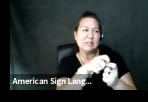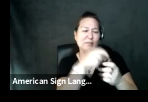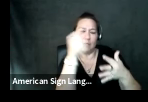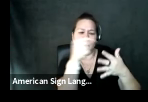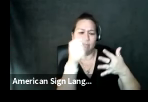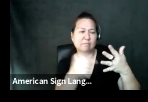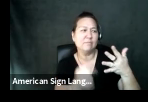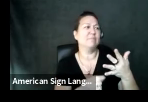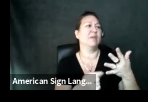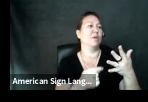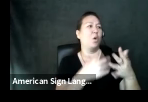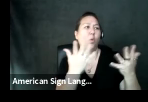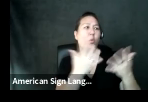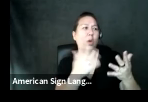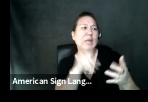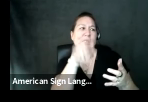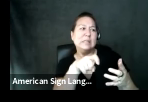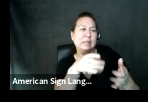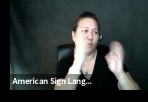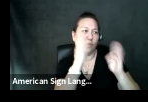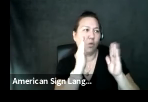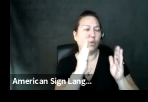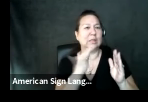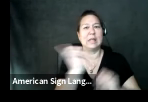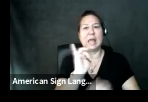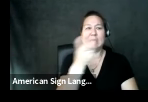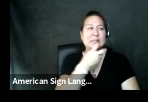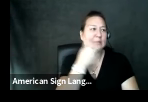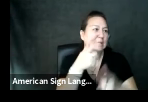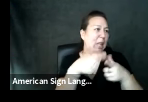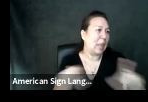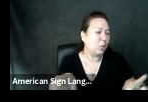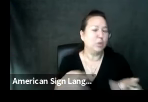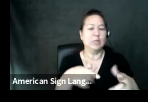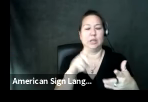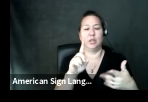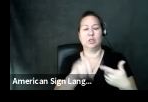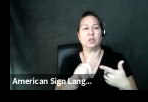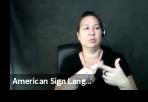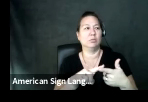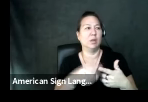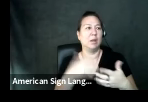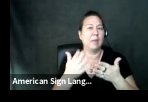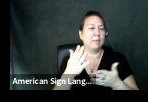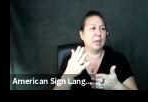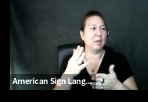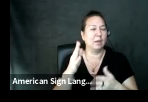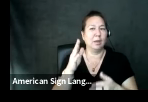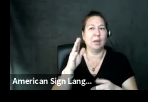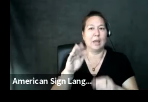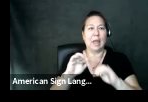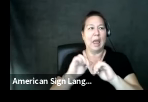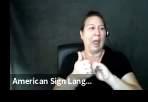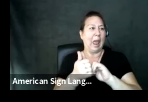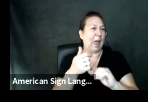and language, looking at the area of academics, there will always be a psychologist on there to look at how a